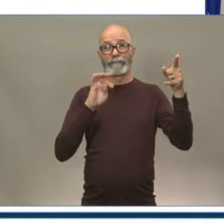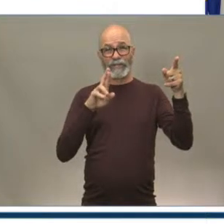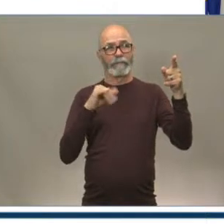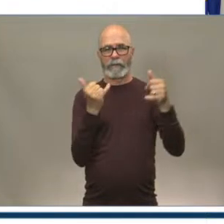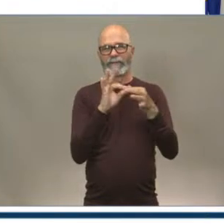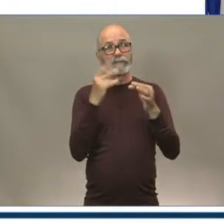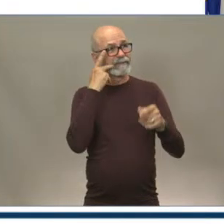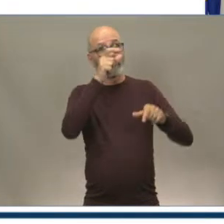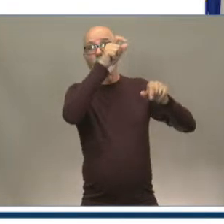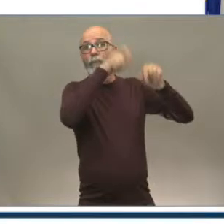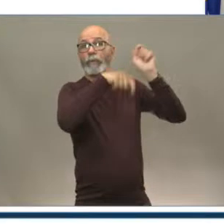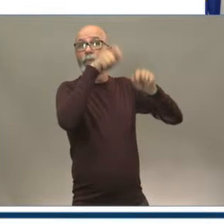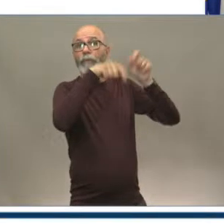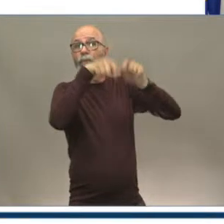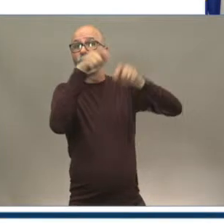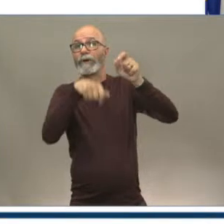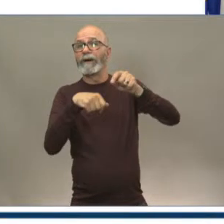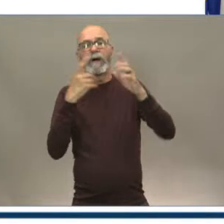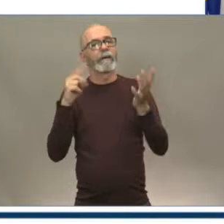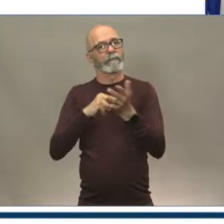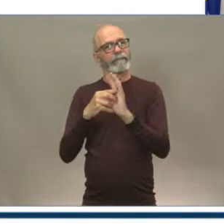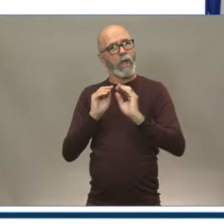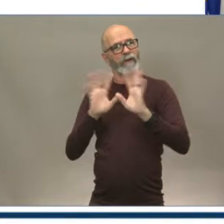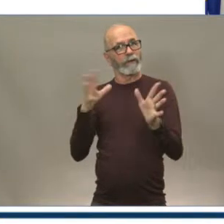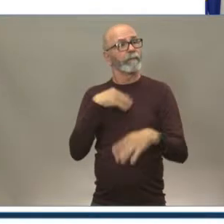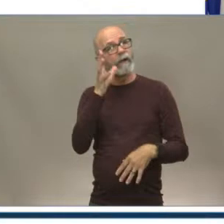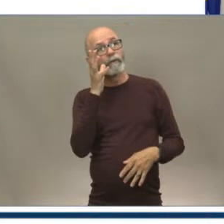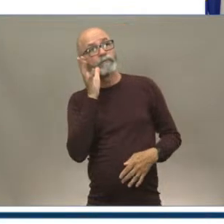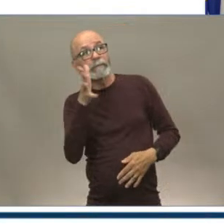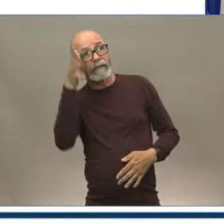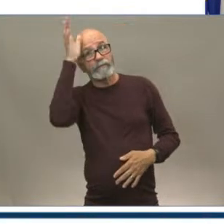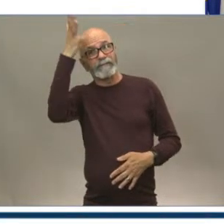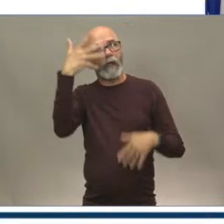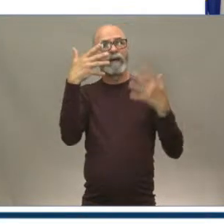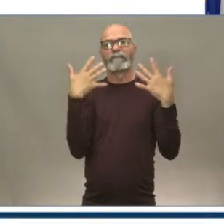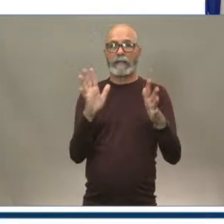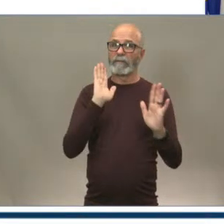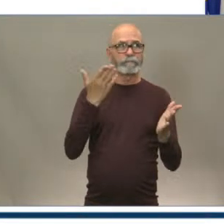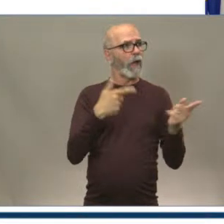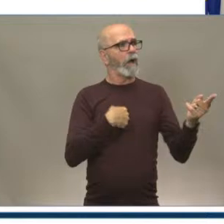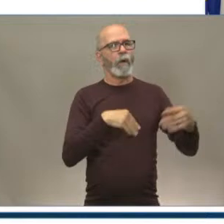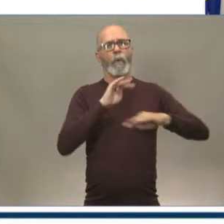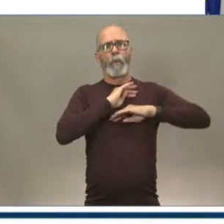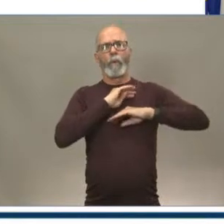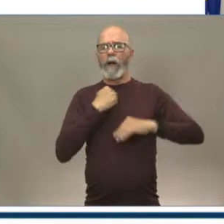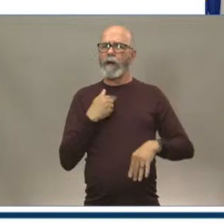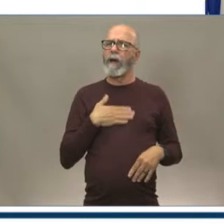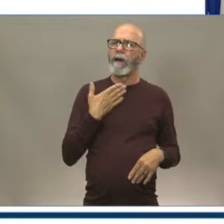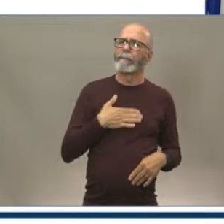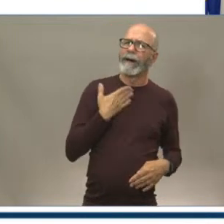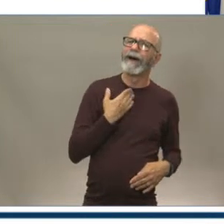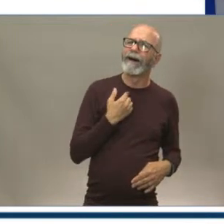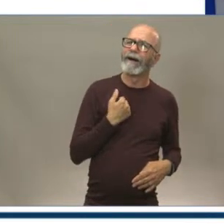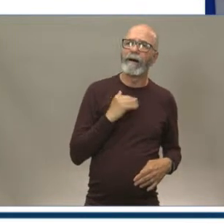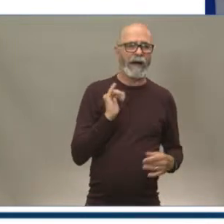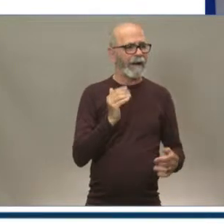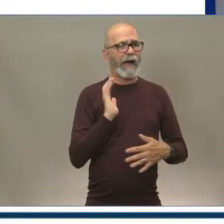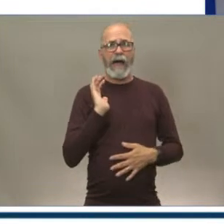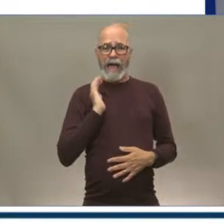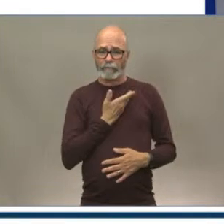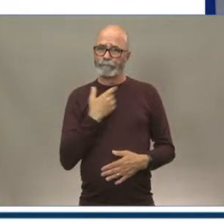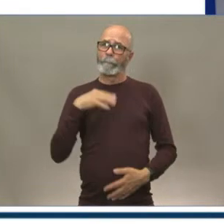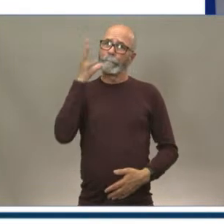grandparents have got their shot, which is a good thing. Happy about that. A number of our parents have gotten their shot.